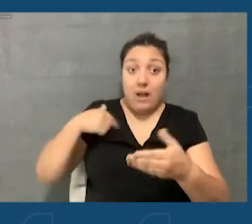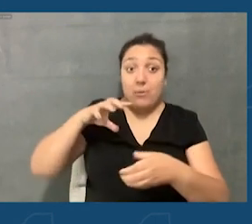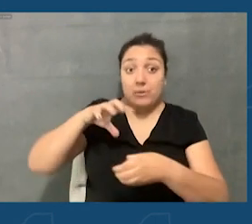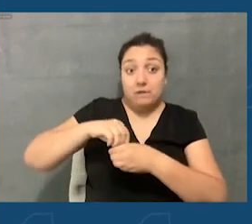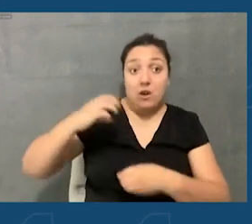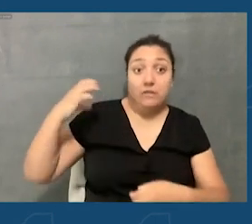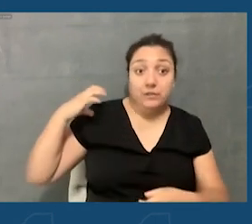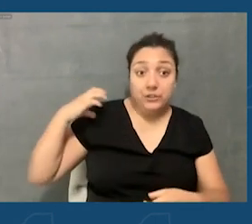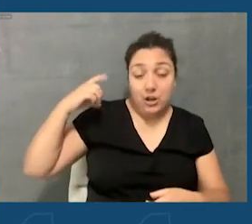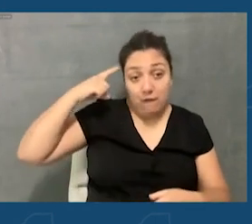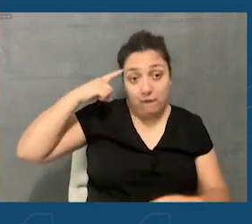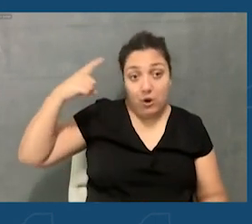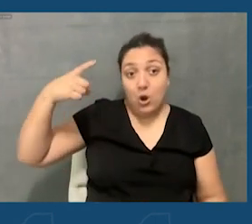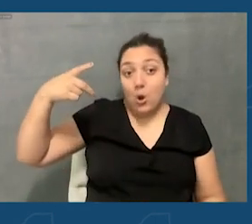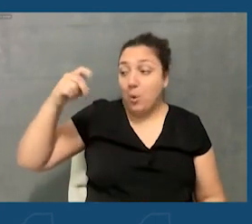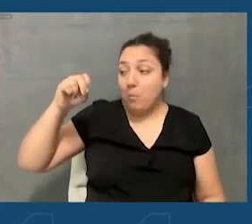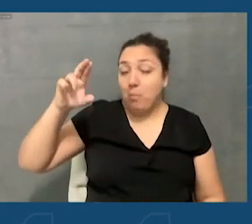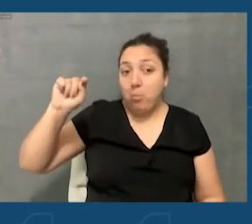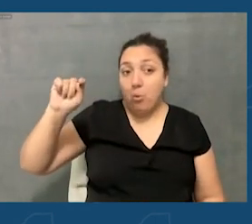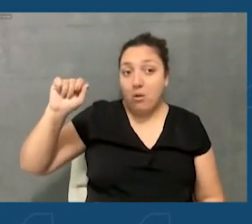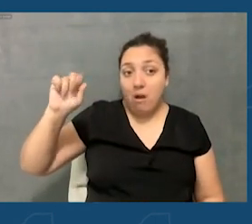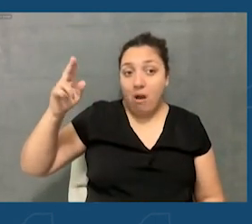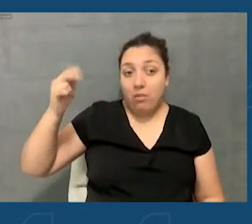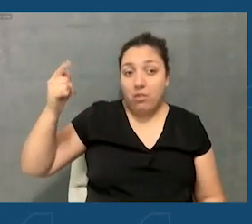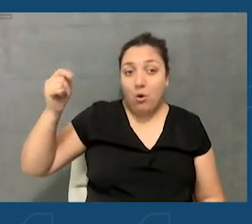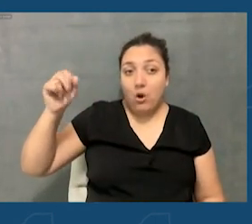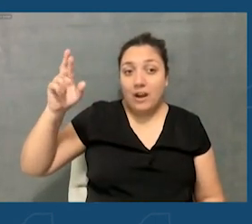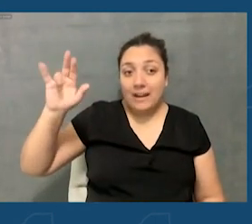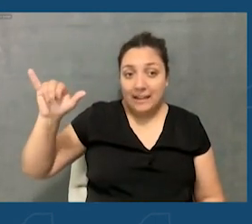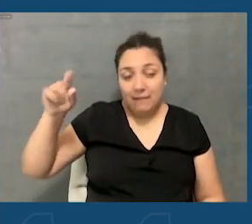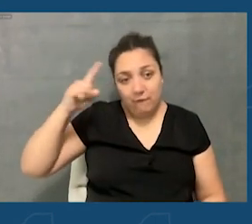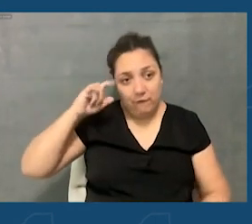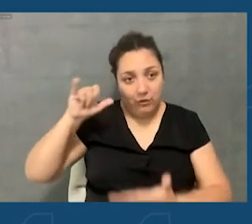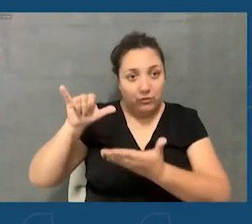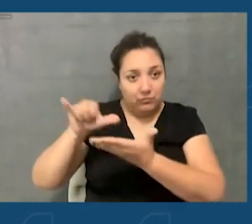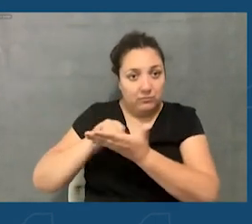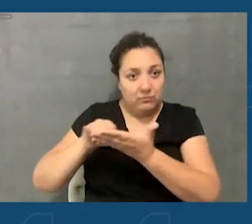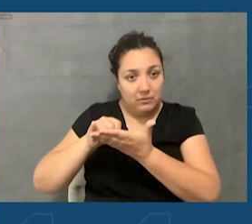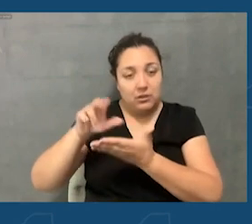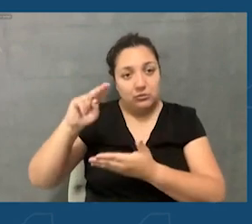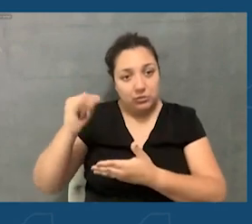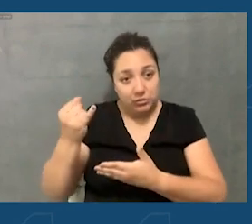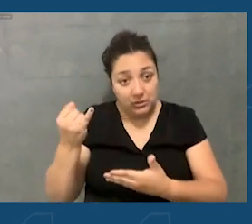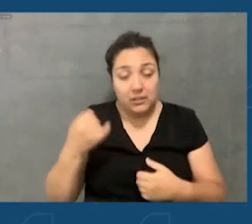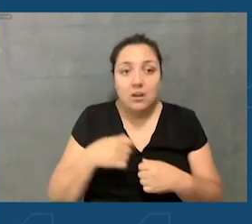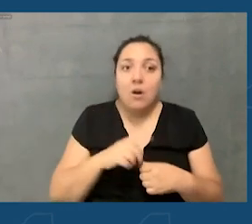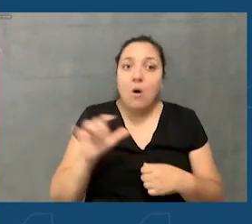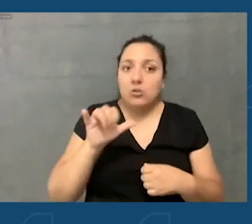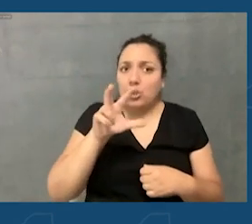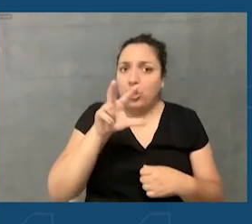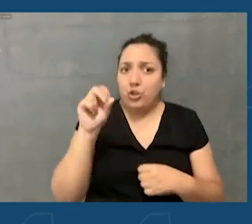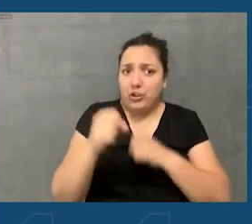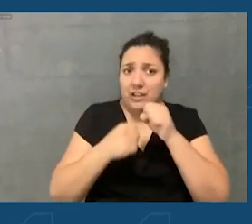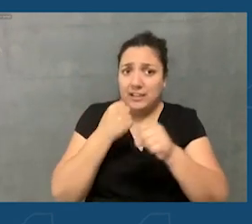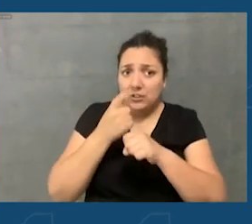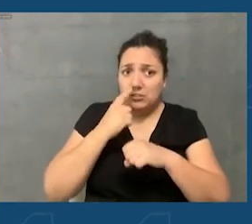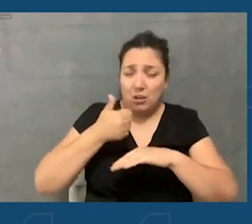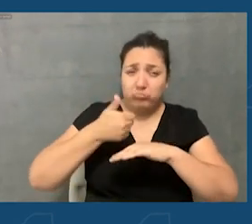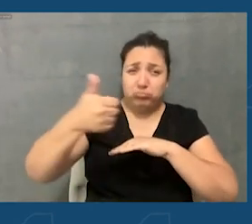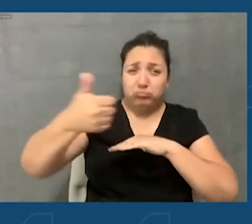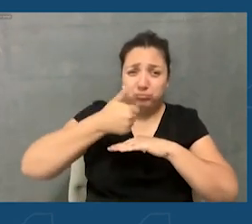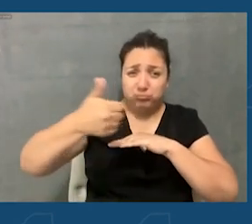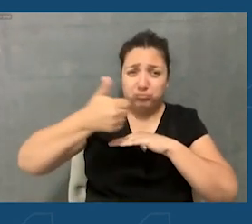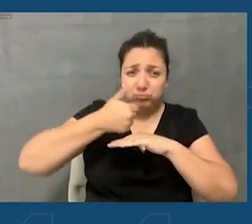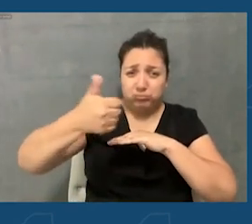New Jersey, and I'm a lifelong resident of New Jersey. And for over 30 years, I've been traveling in and out of New York City